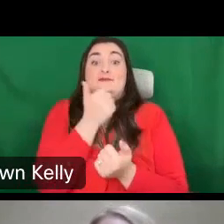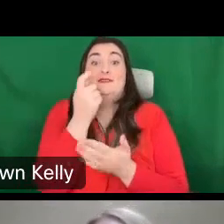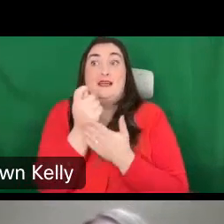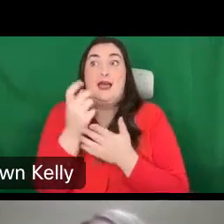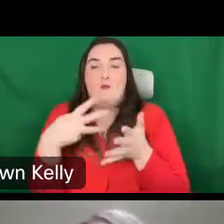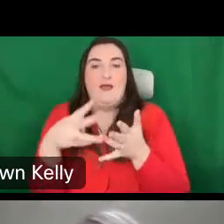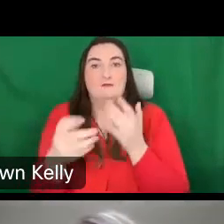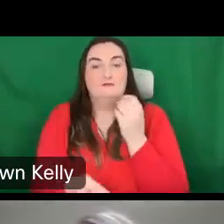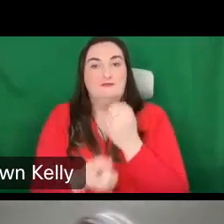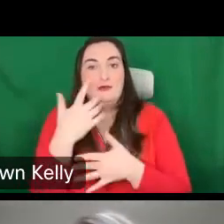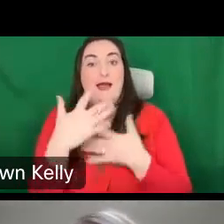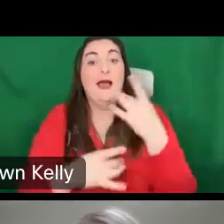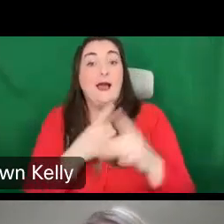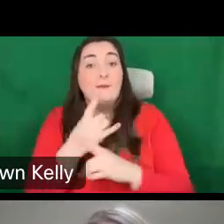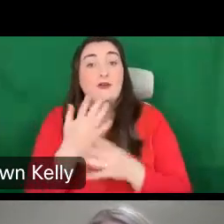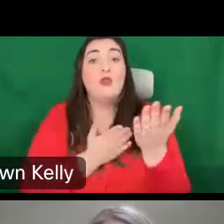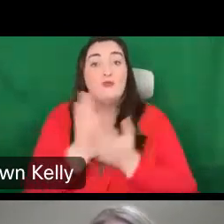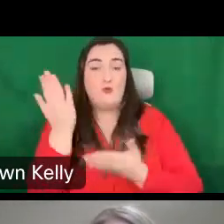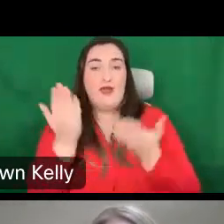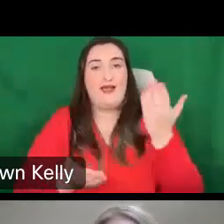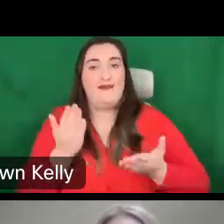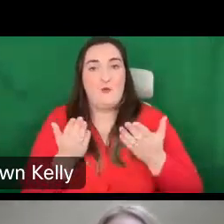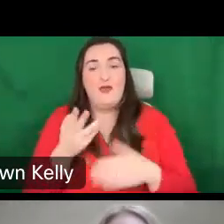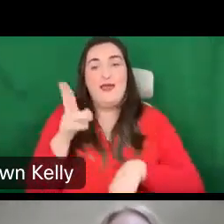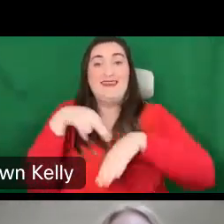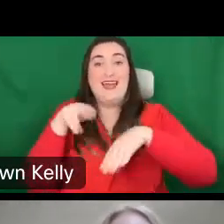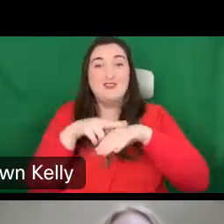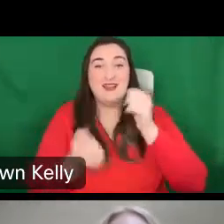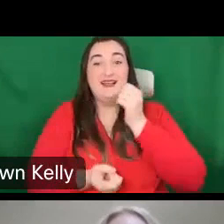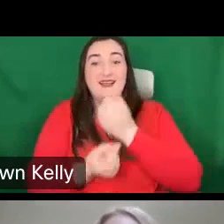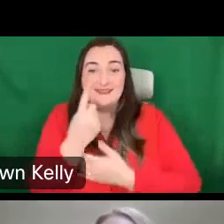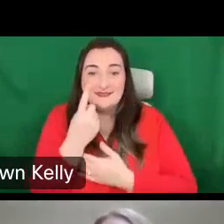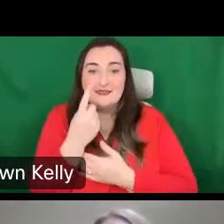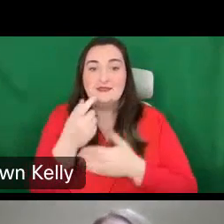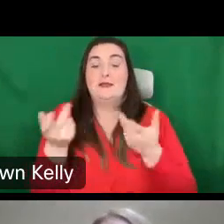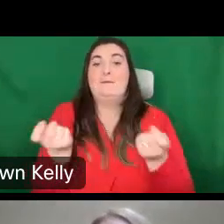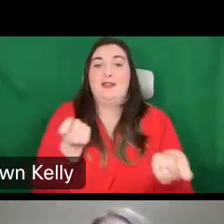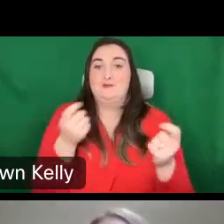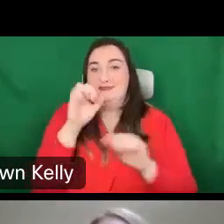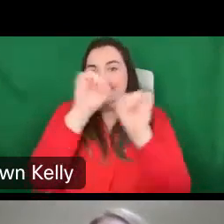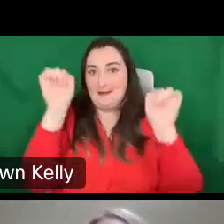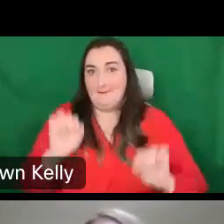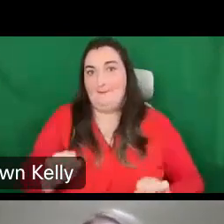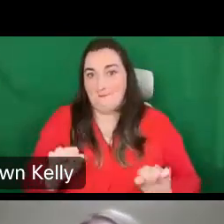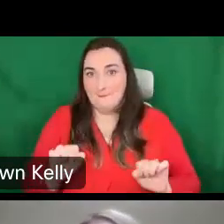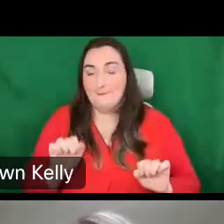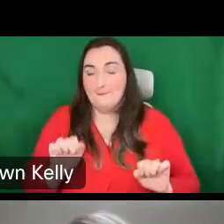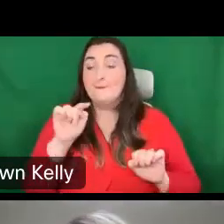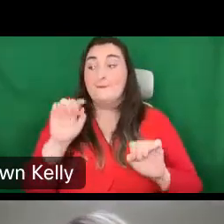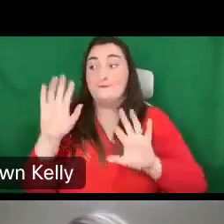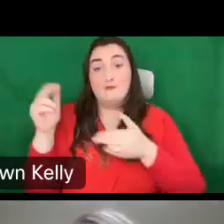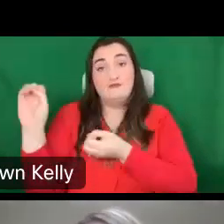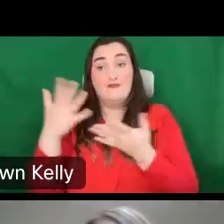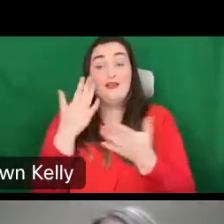incidents, via the National Incident Management System. Now, the Act also provides some specific